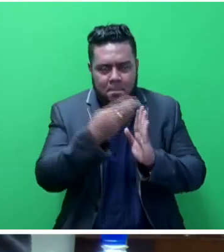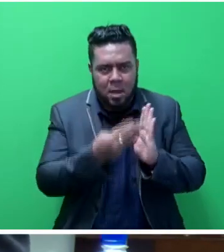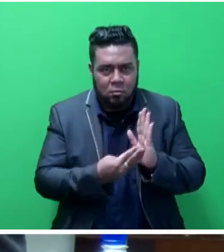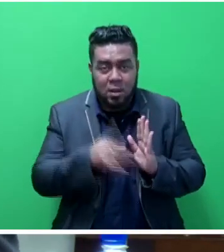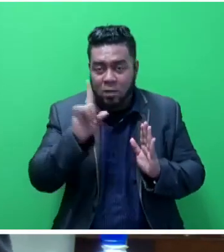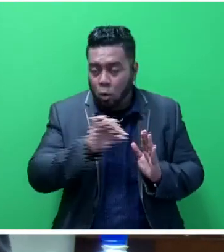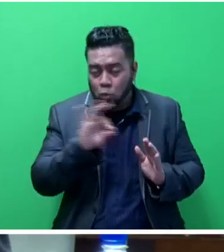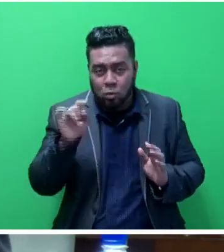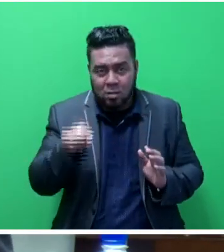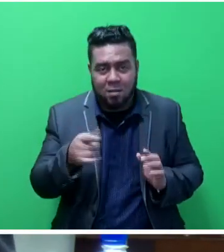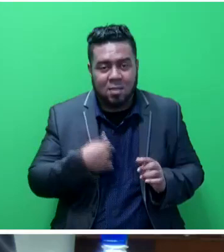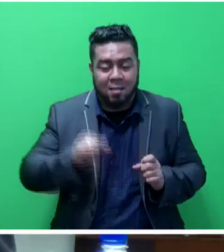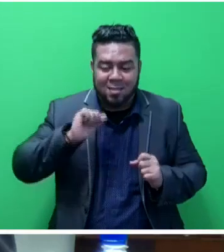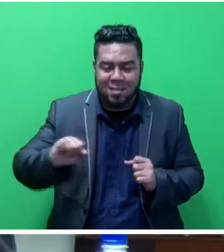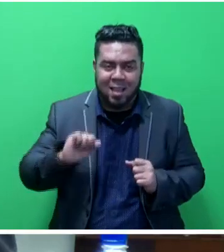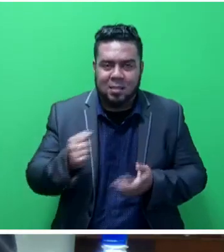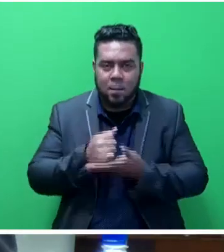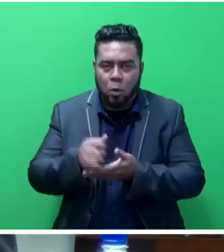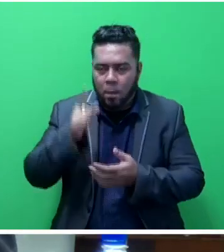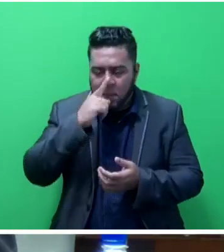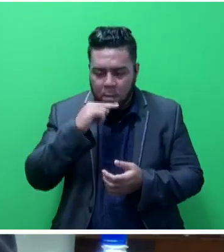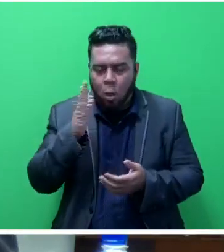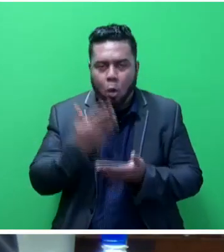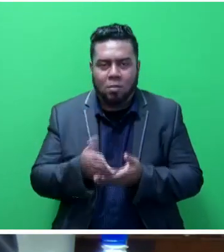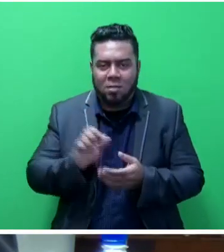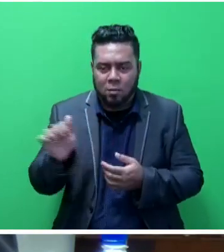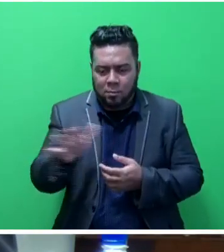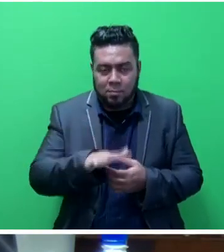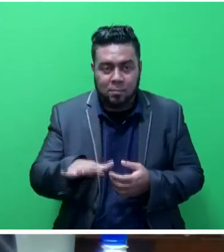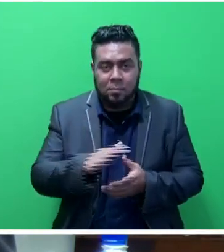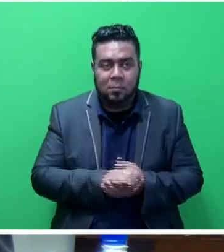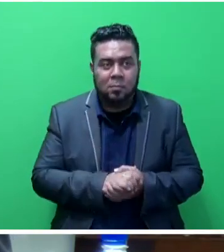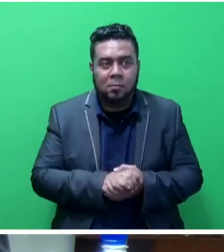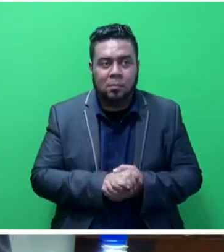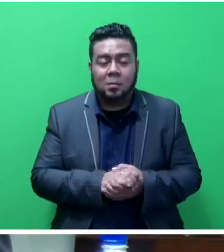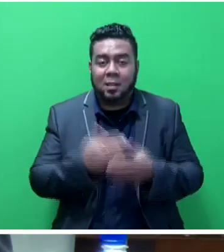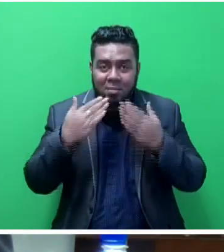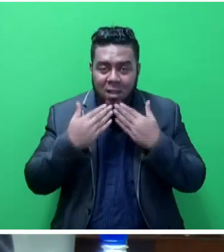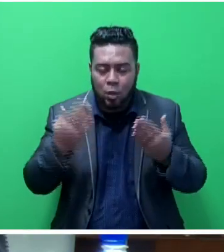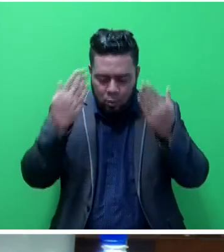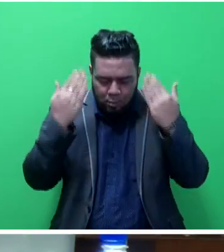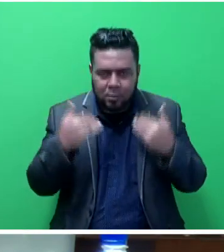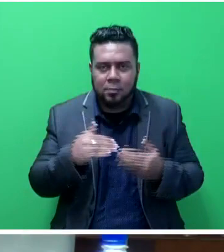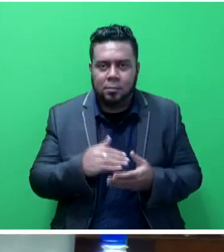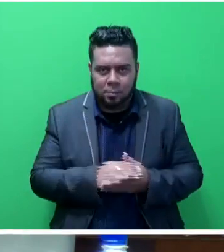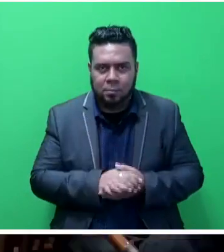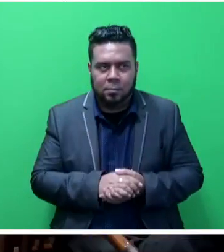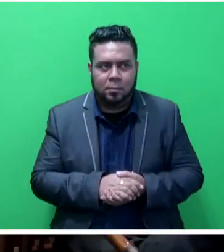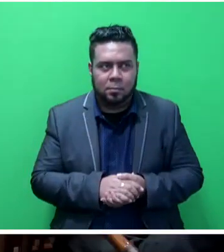don't do this, they're denying support to the people on the ground, the rank and file, Mr. Speaker. Thank you. Manaka and Dhanyavad.